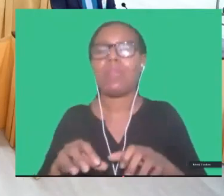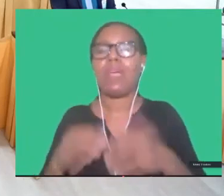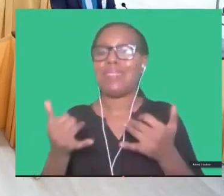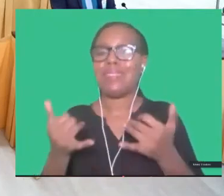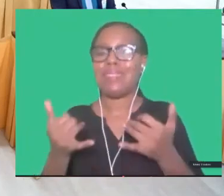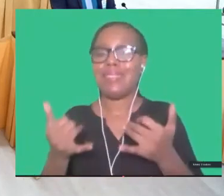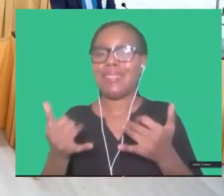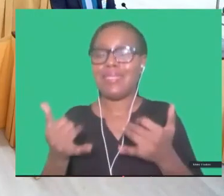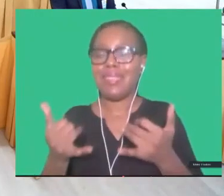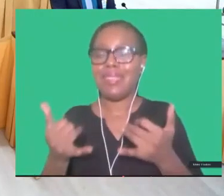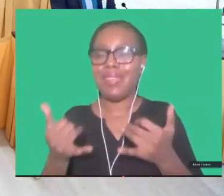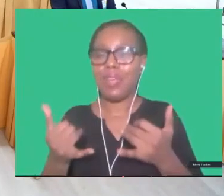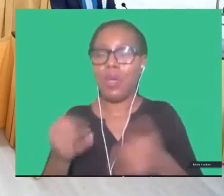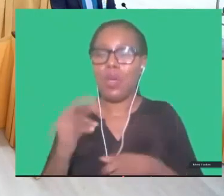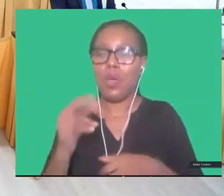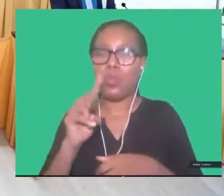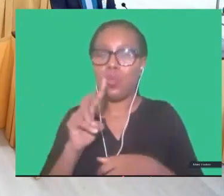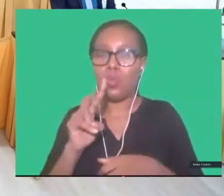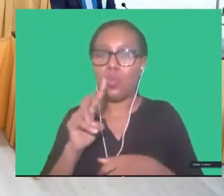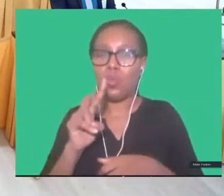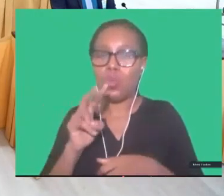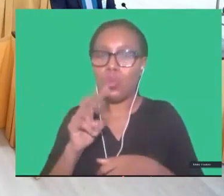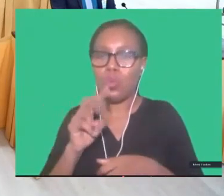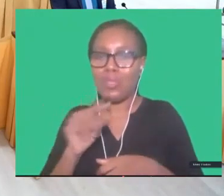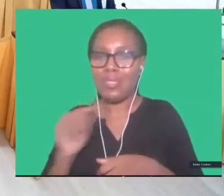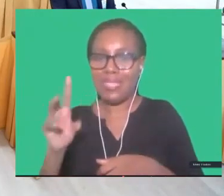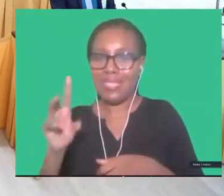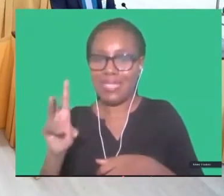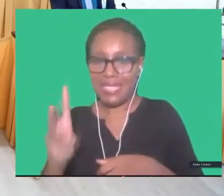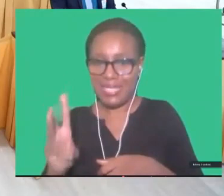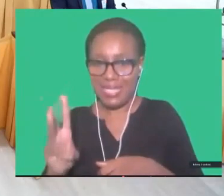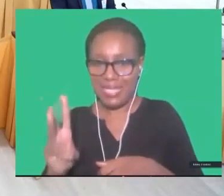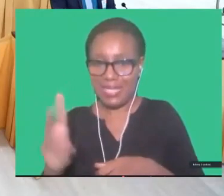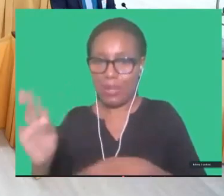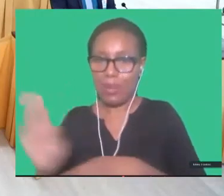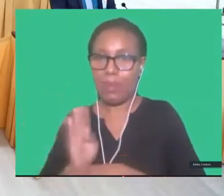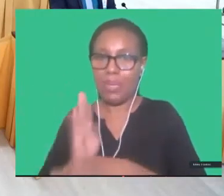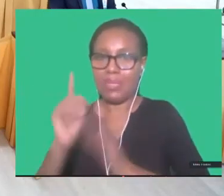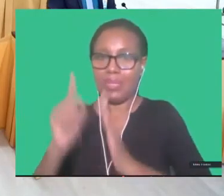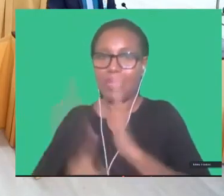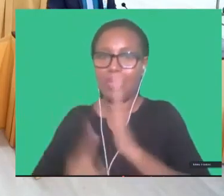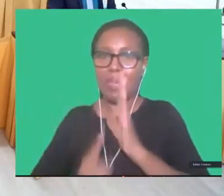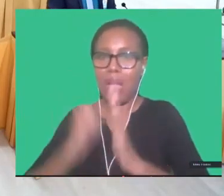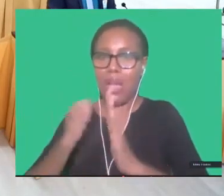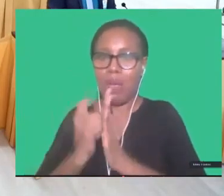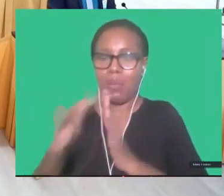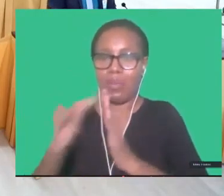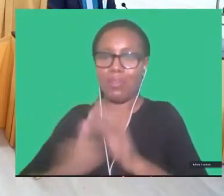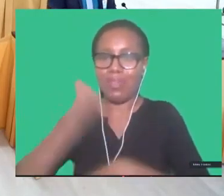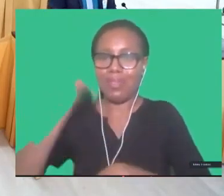hours. But I'll let the acting registrar give you a lot more information.